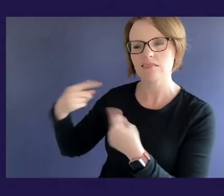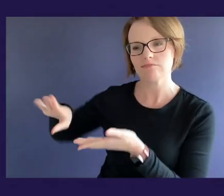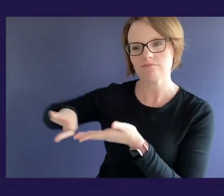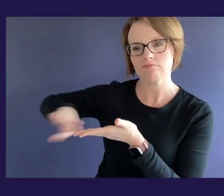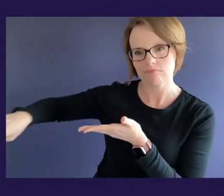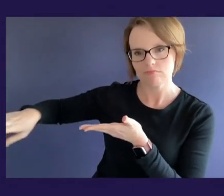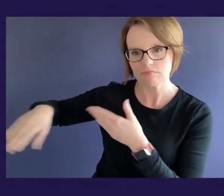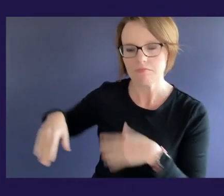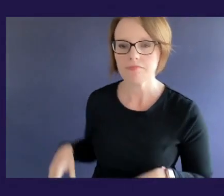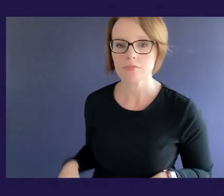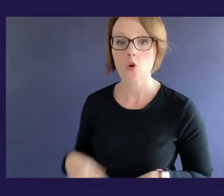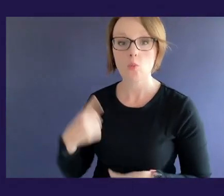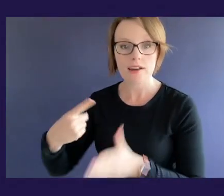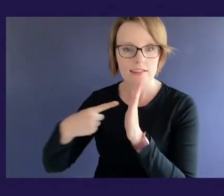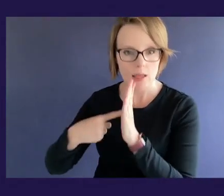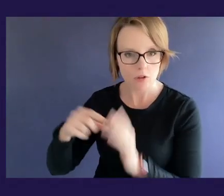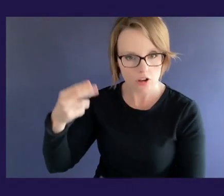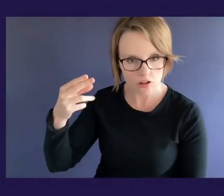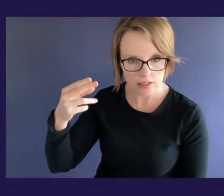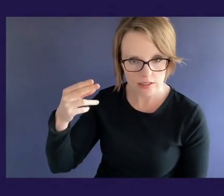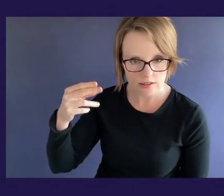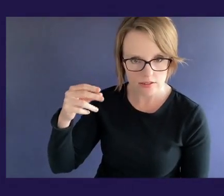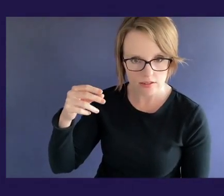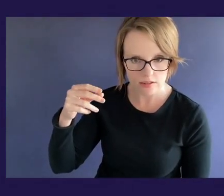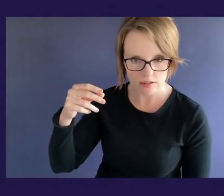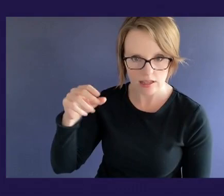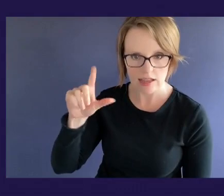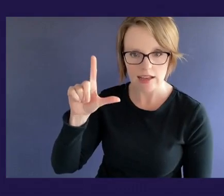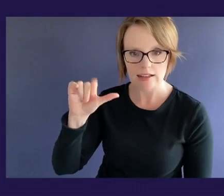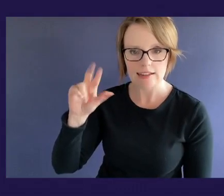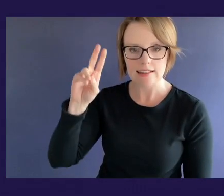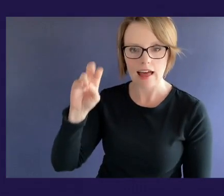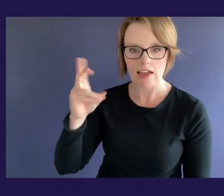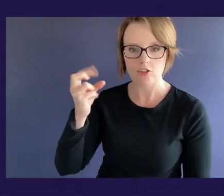Health, which is a program designed to reduce